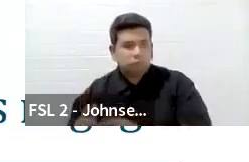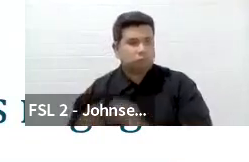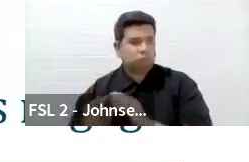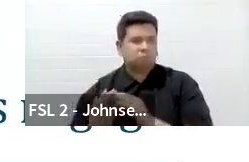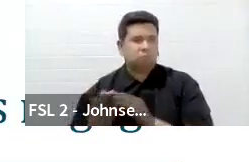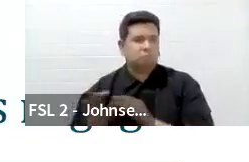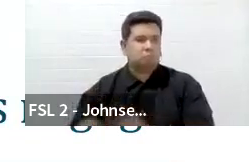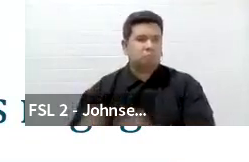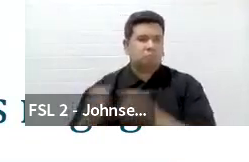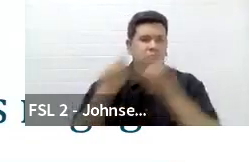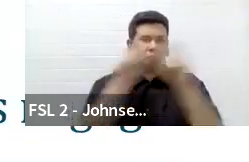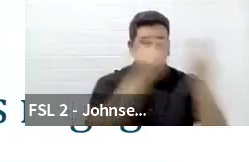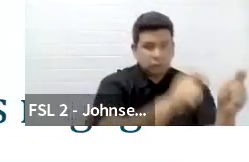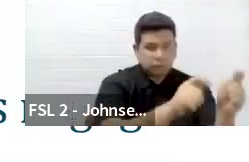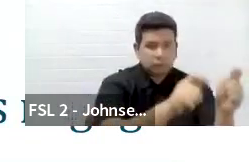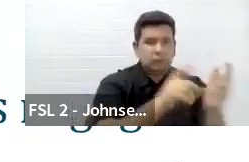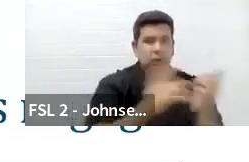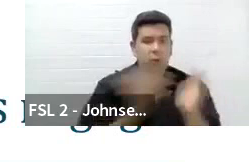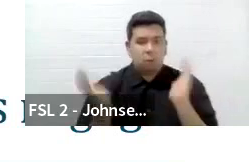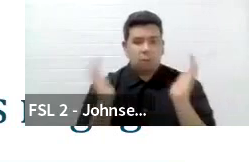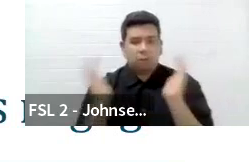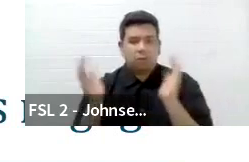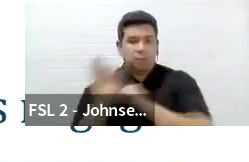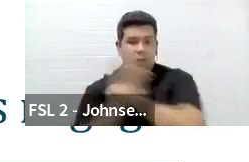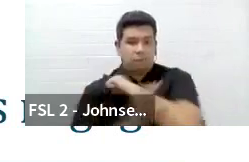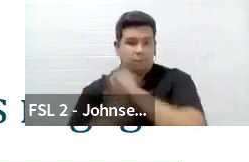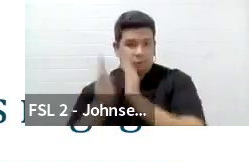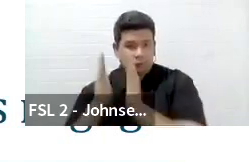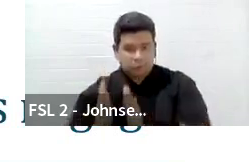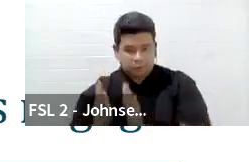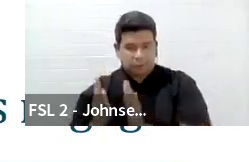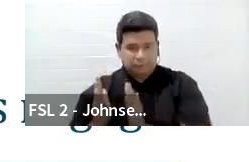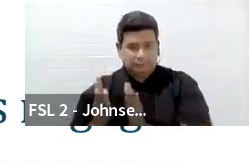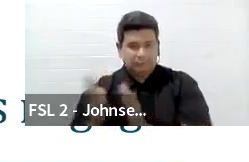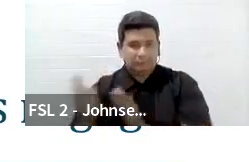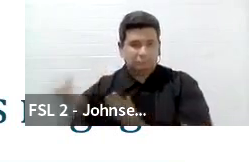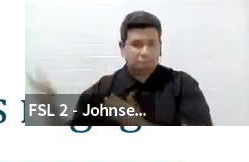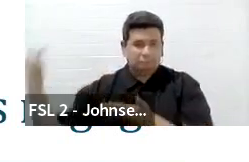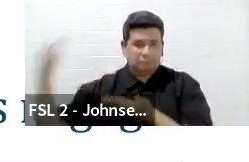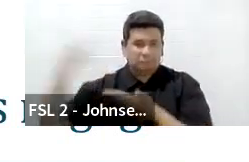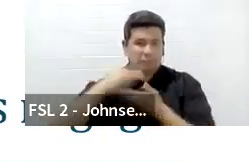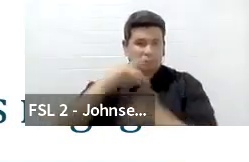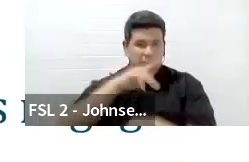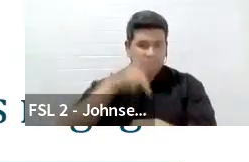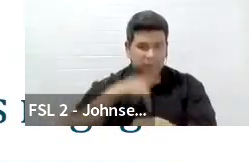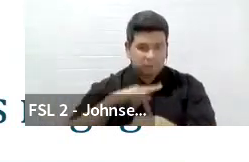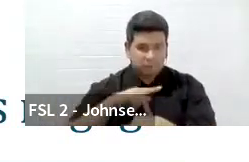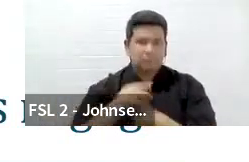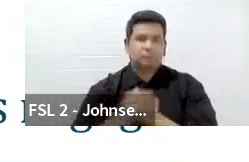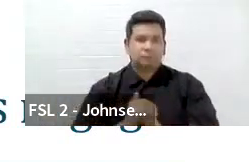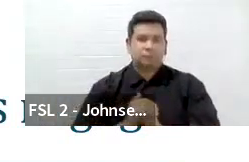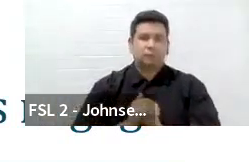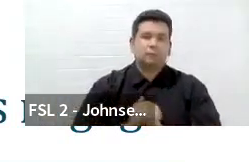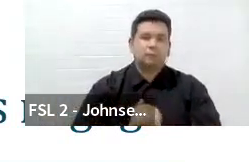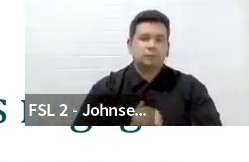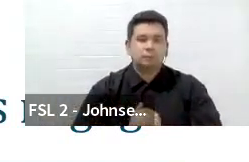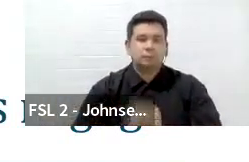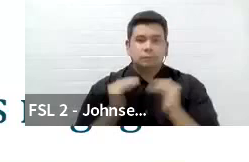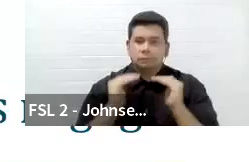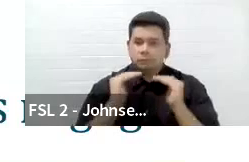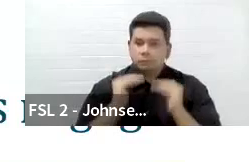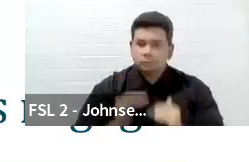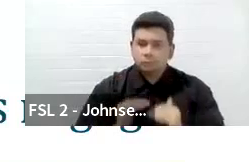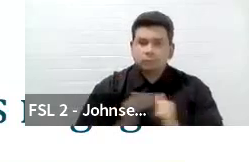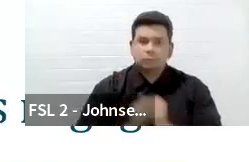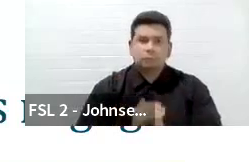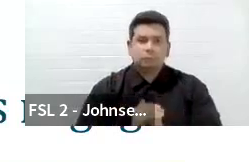So assuming 109 million population in 2019, this rate translates to about